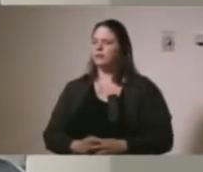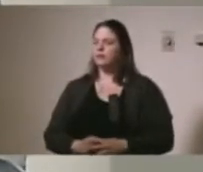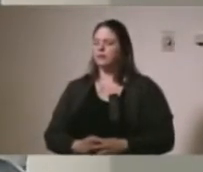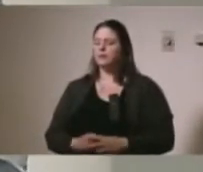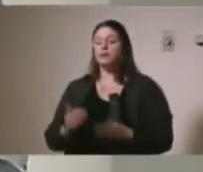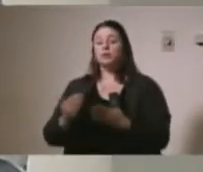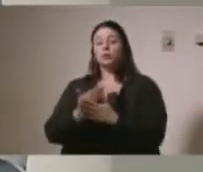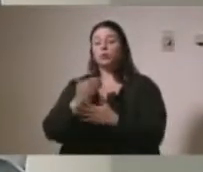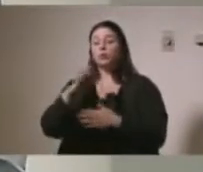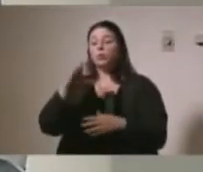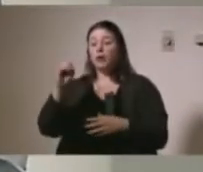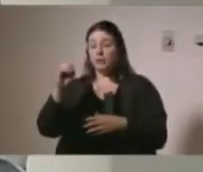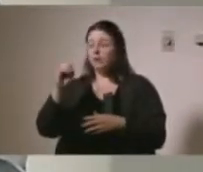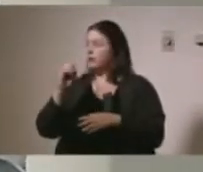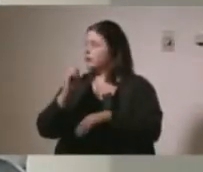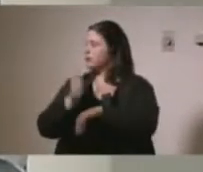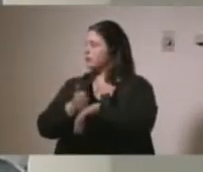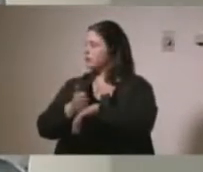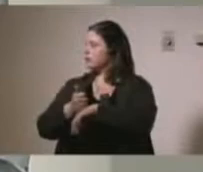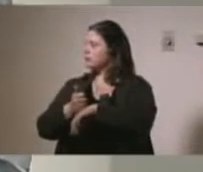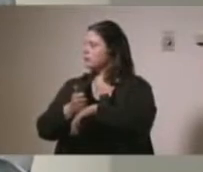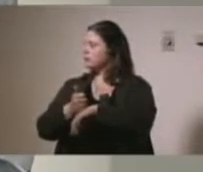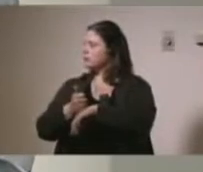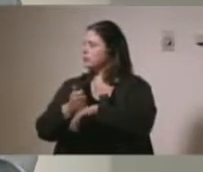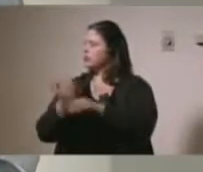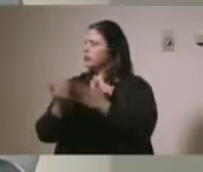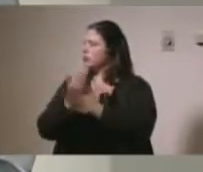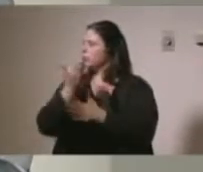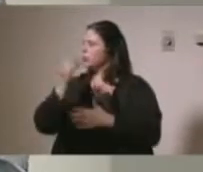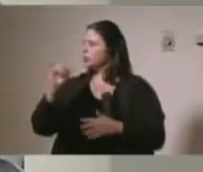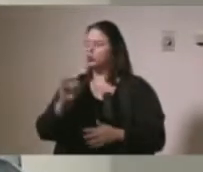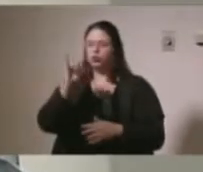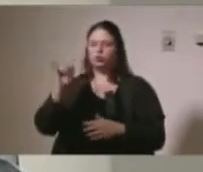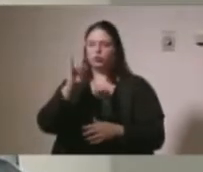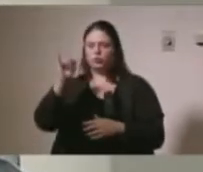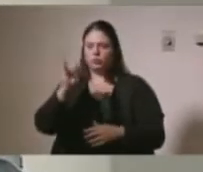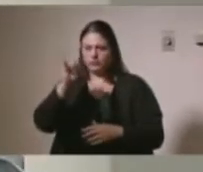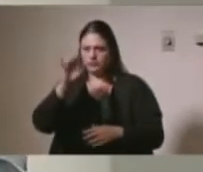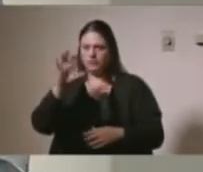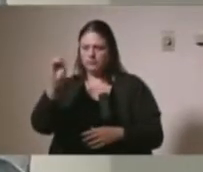launched what they call the Postal Vita, or the insurance company.